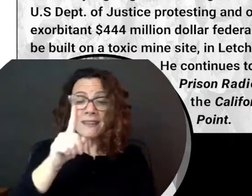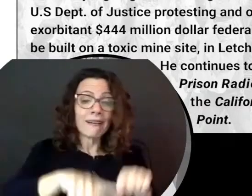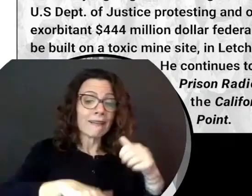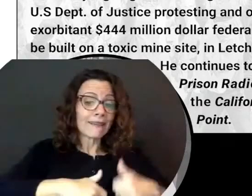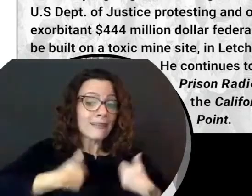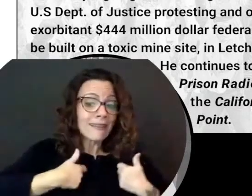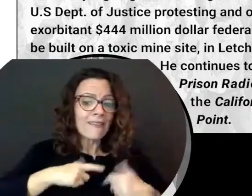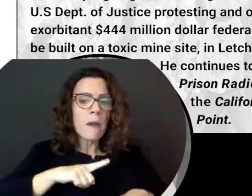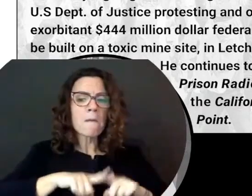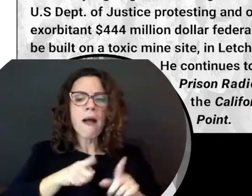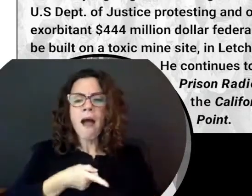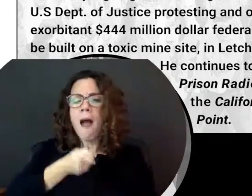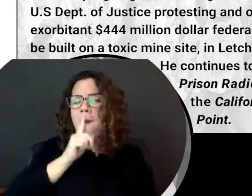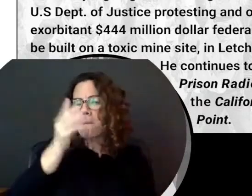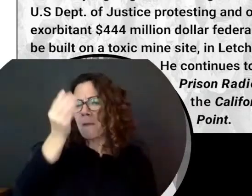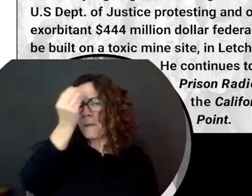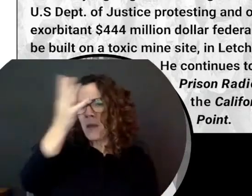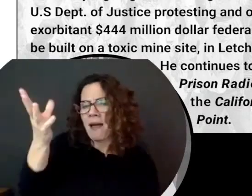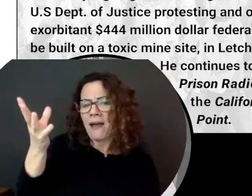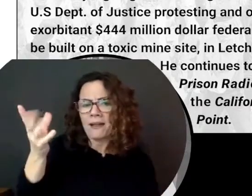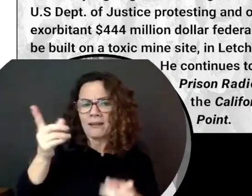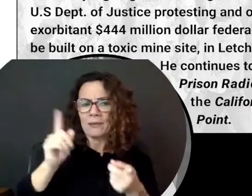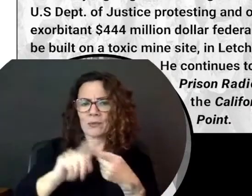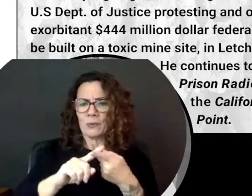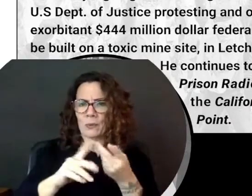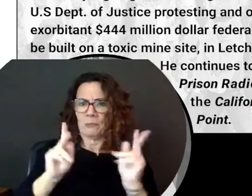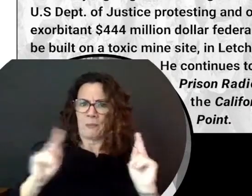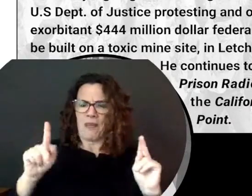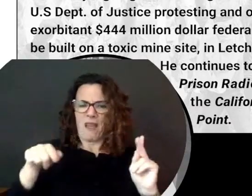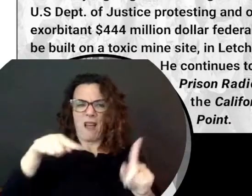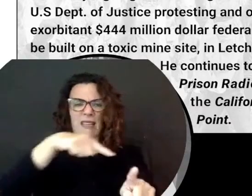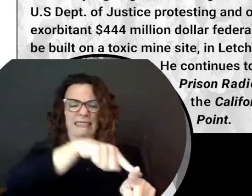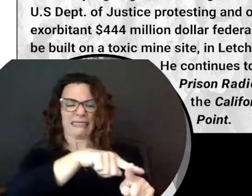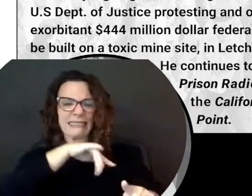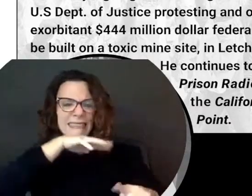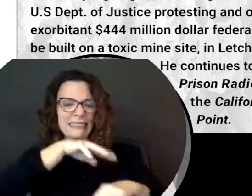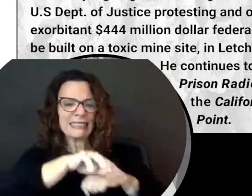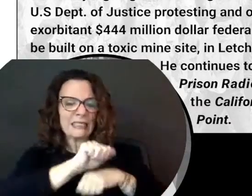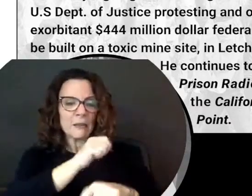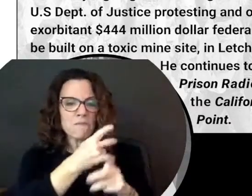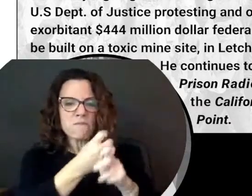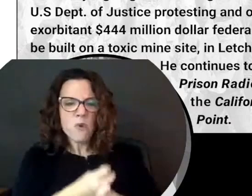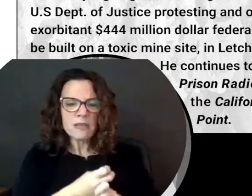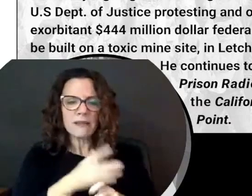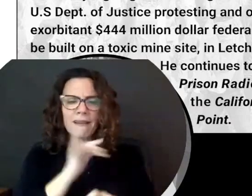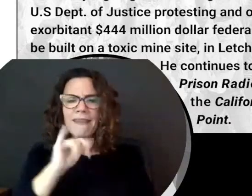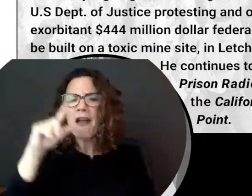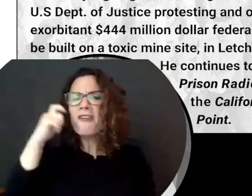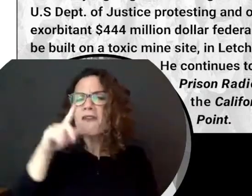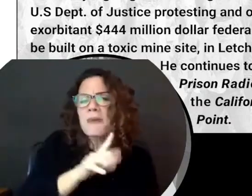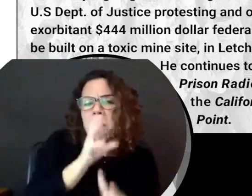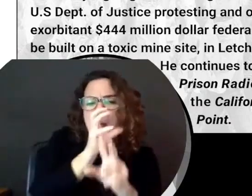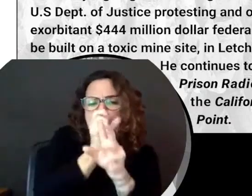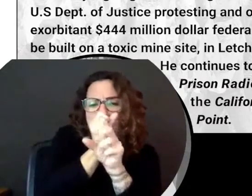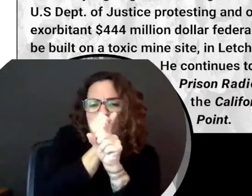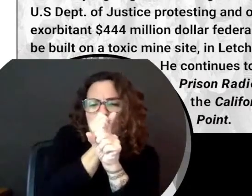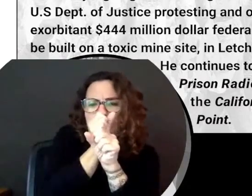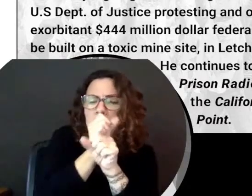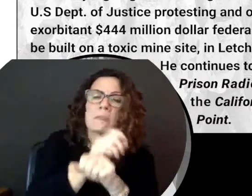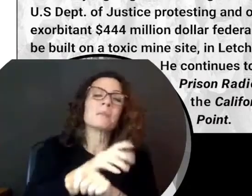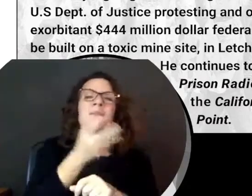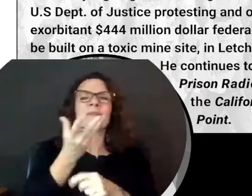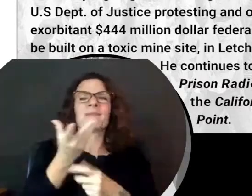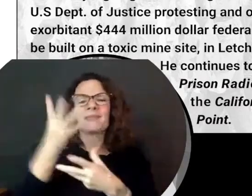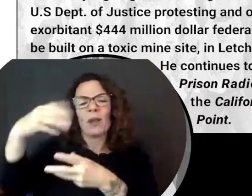industrial complex utilizes to locate and construct the building of prisons throughout the nation. Do you know